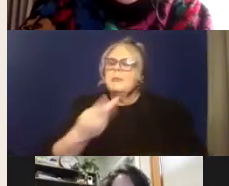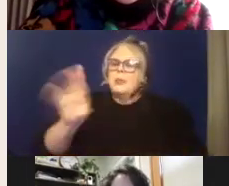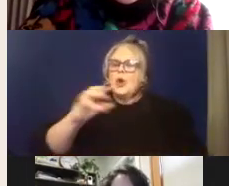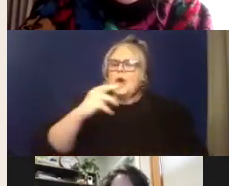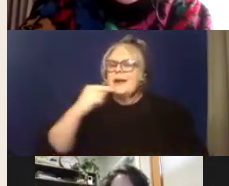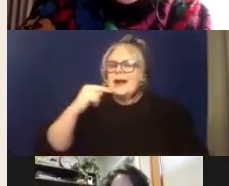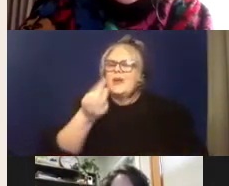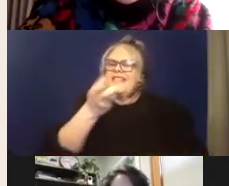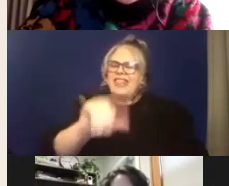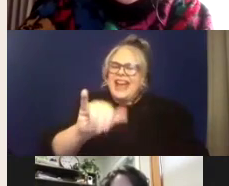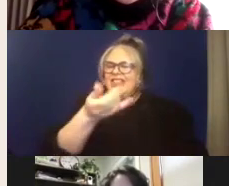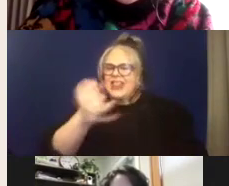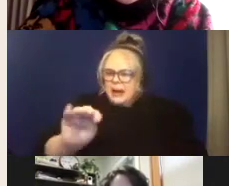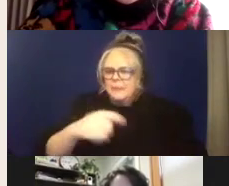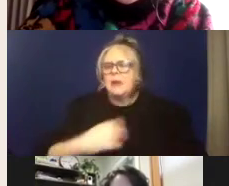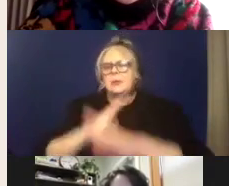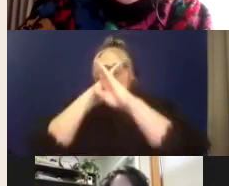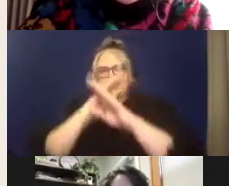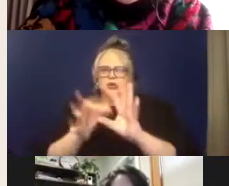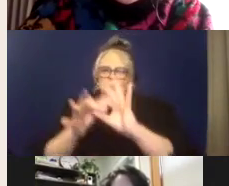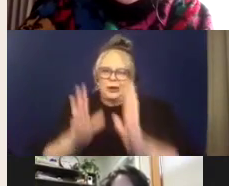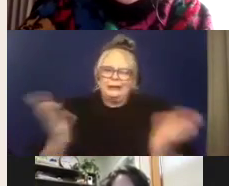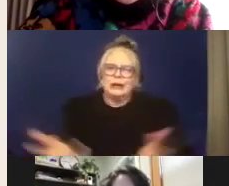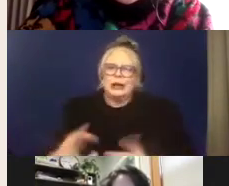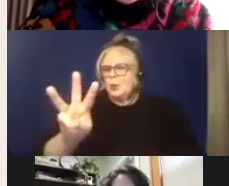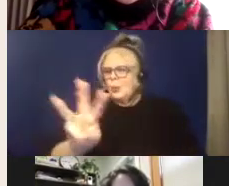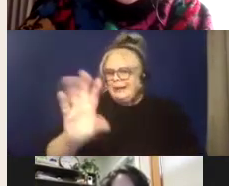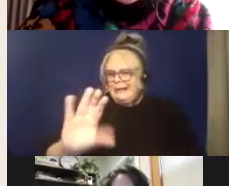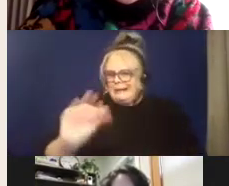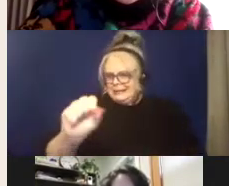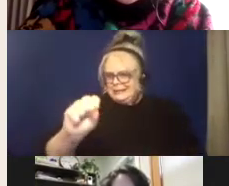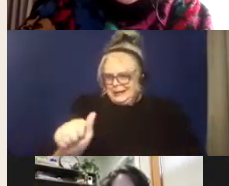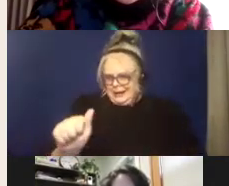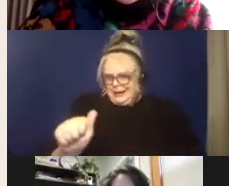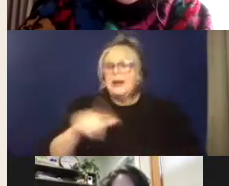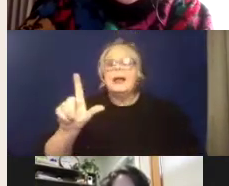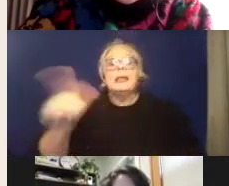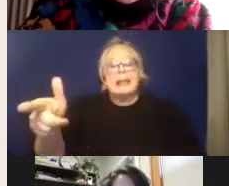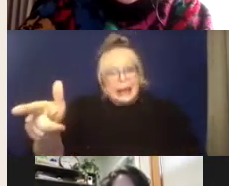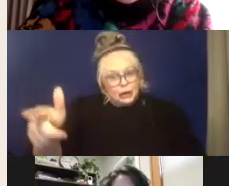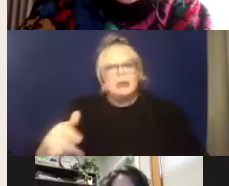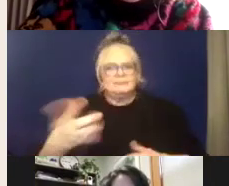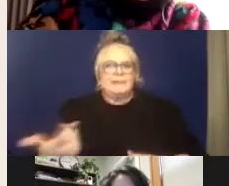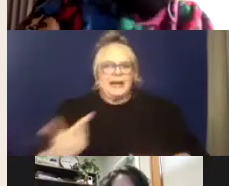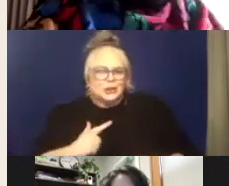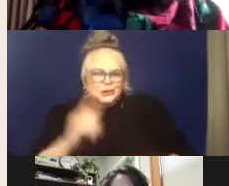here at WCASA, and I will be presenting later on during the presentation.